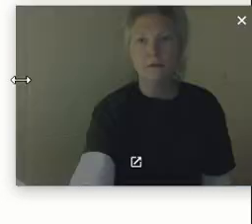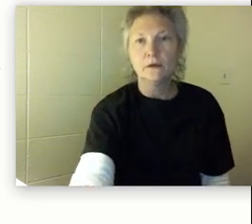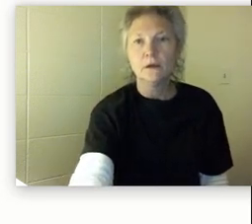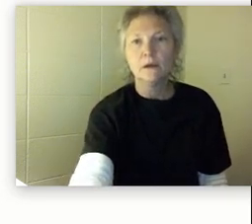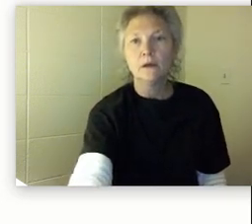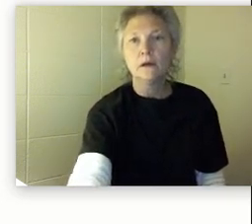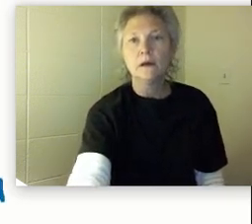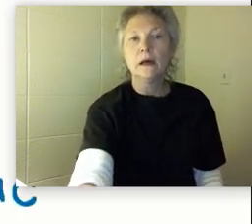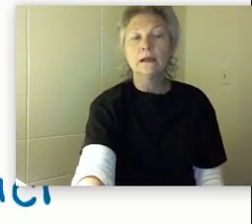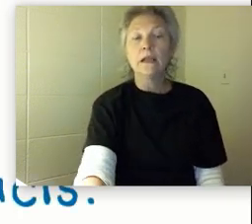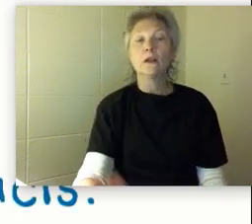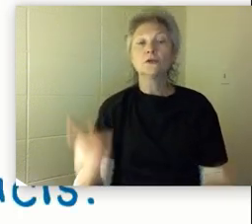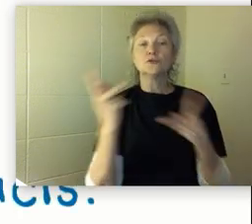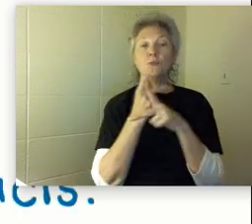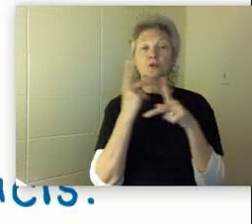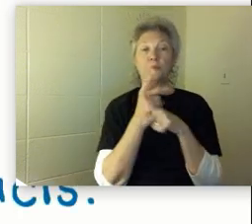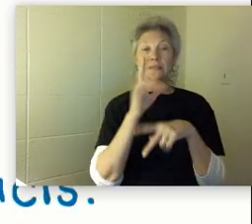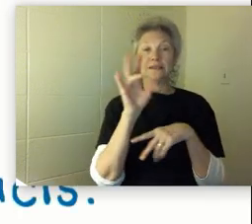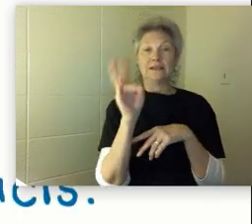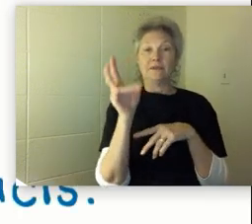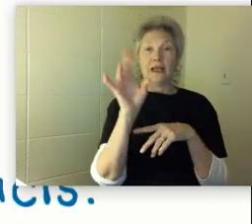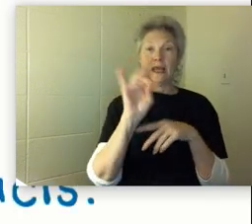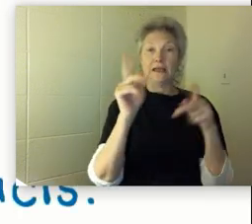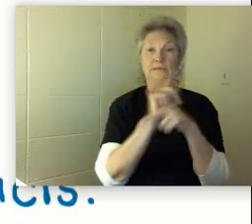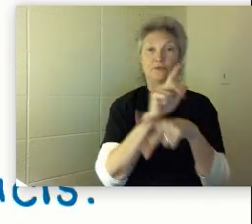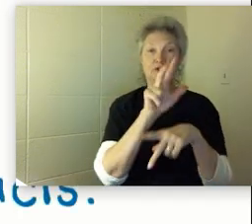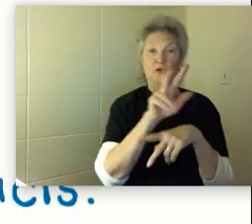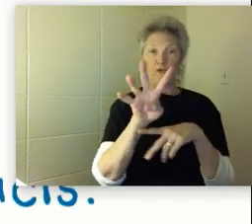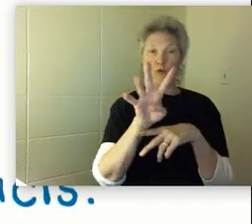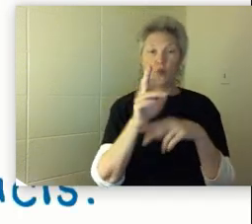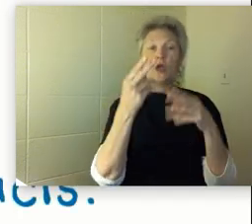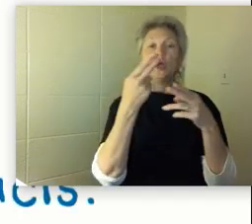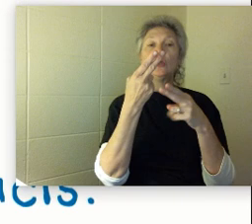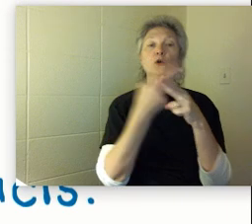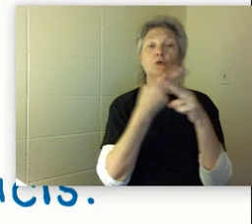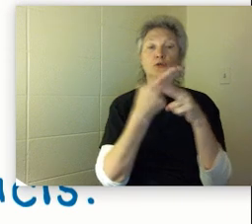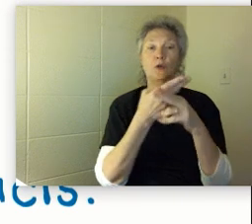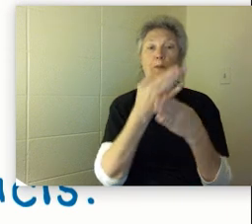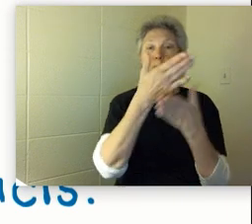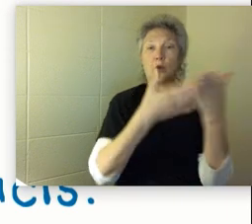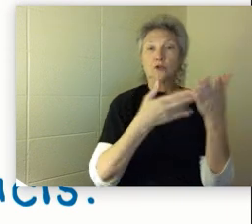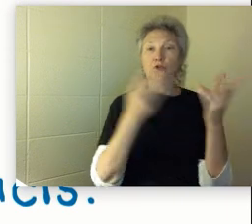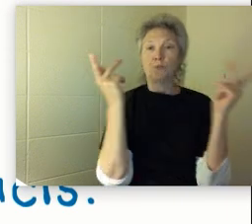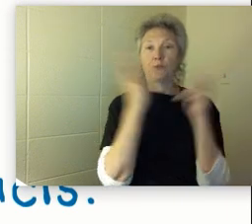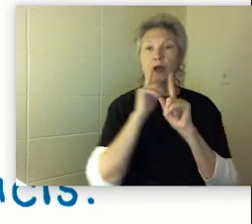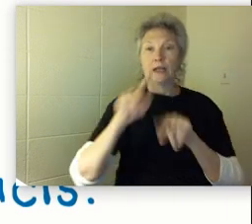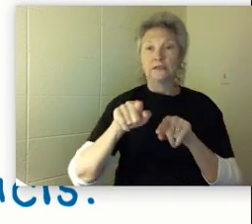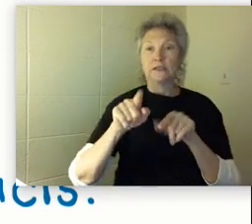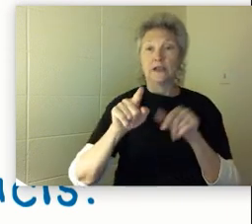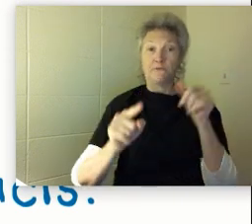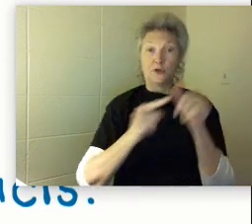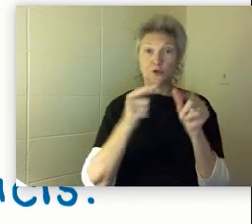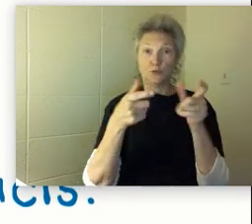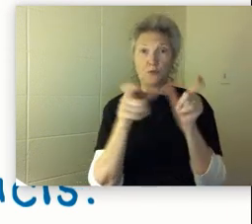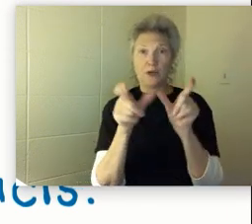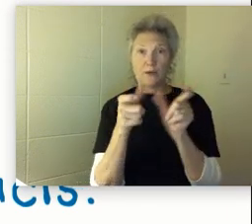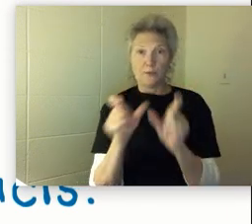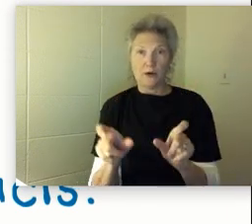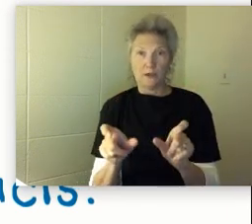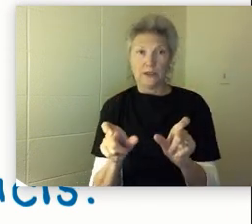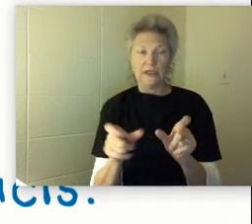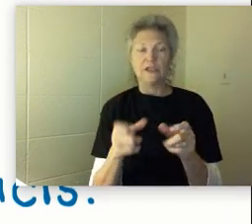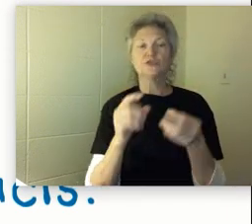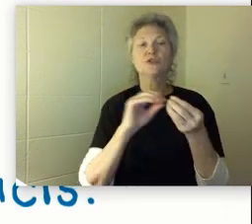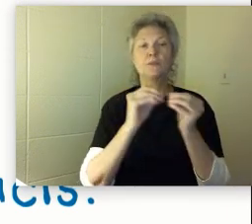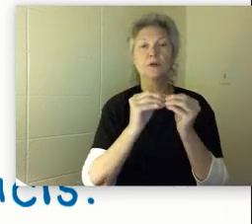Now let's multiply 78 times 34 using partial products. First, we'll break apart each number